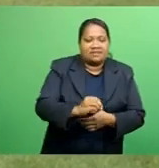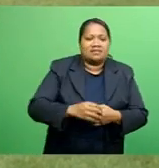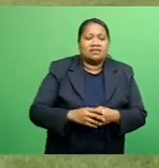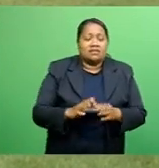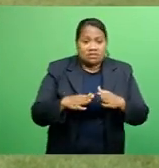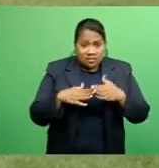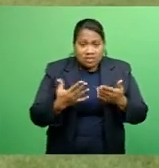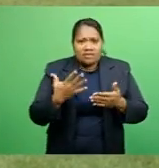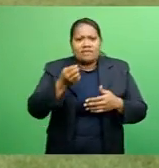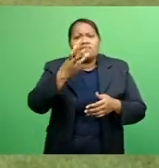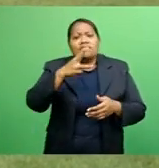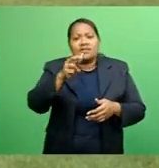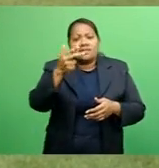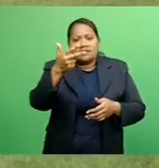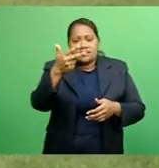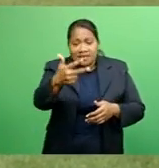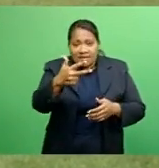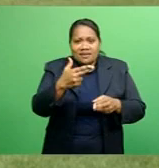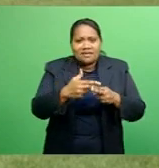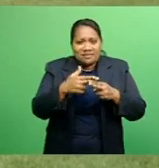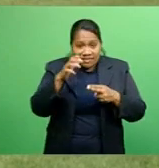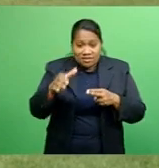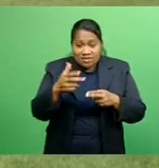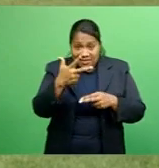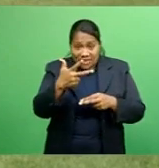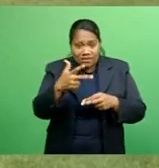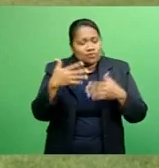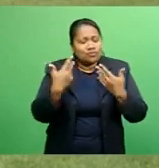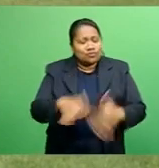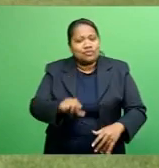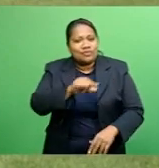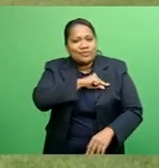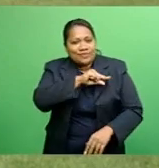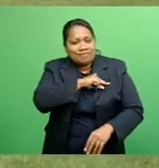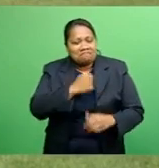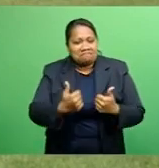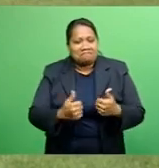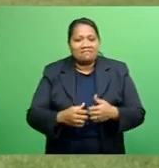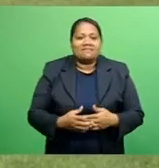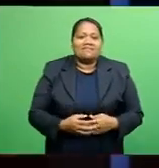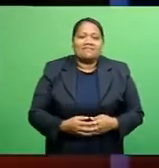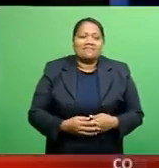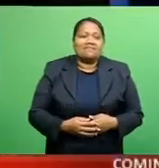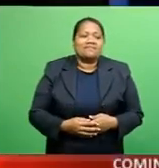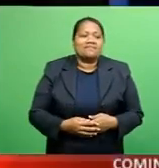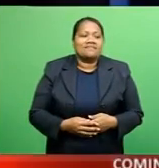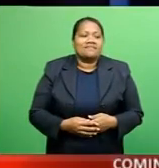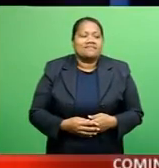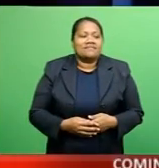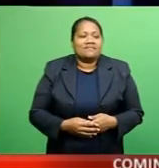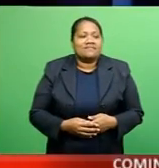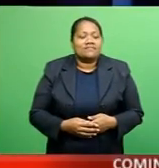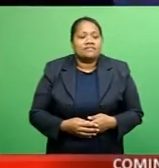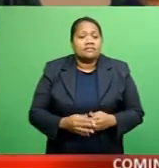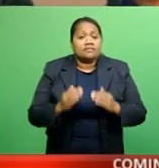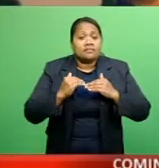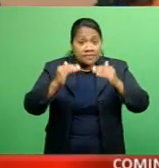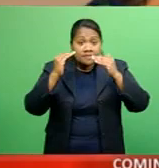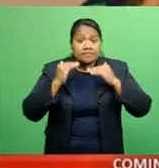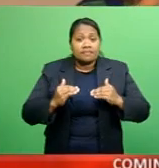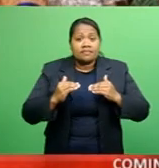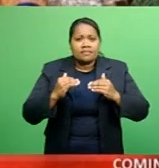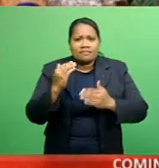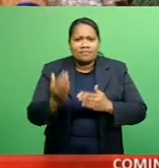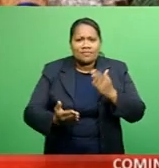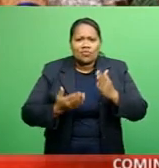38 commercial farmers, of which 8 are highly qualified. Dipesh Kumar, FBC News. Up ahead, awards